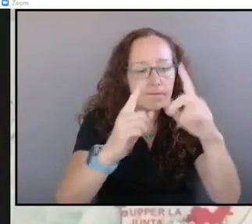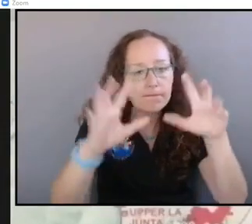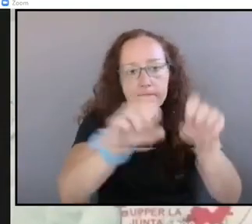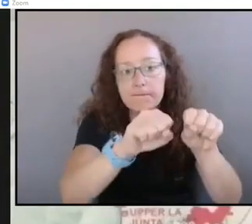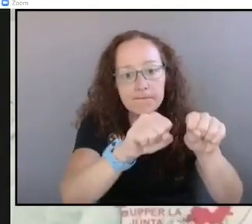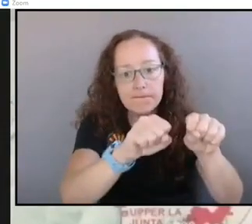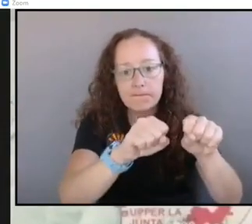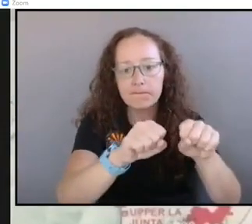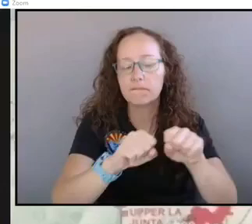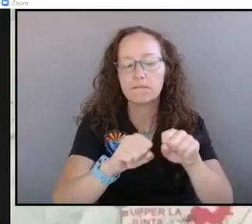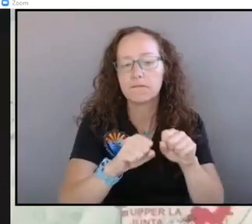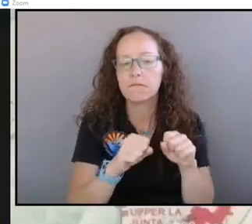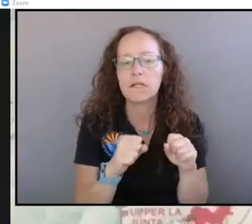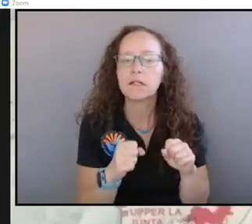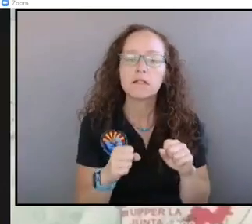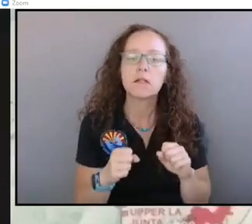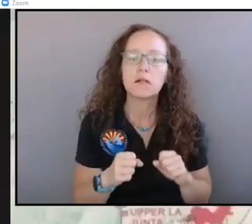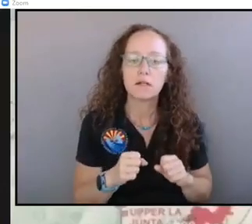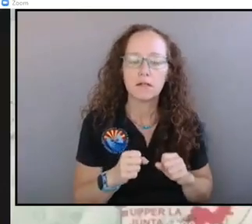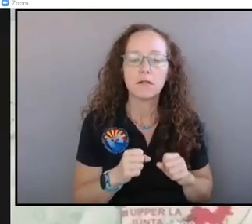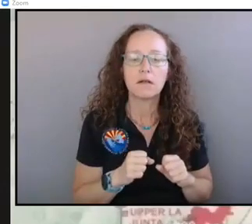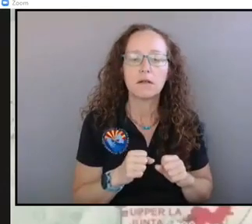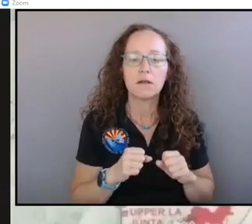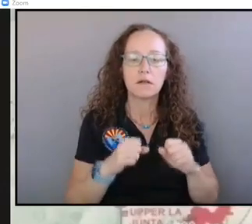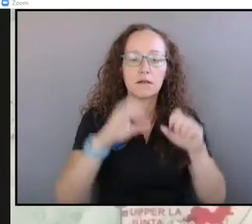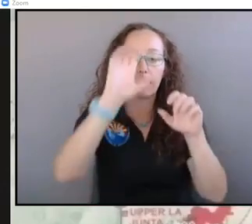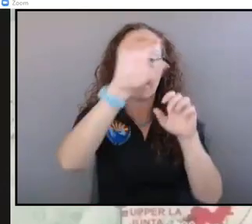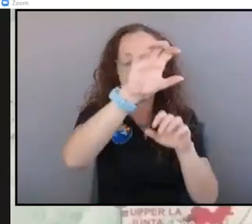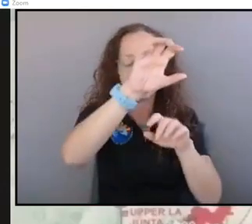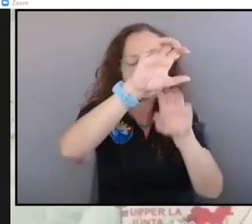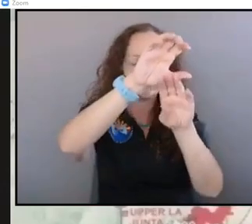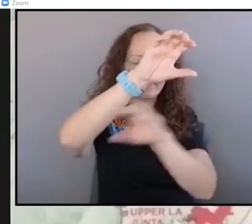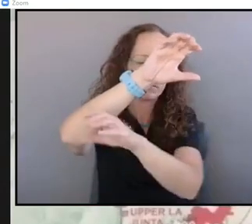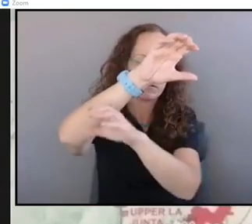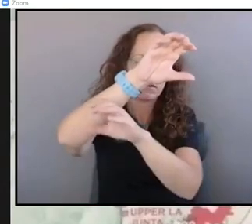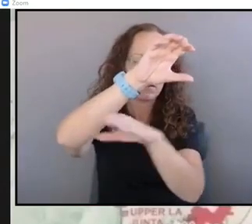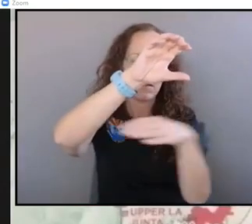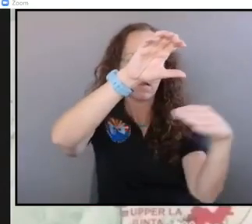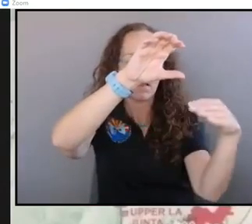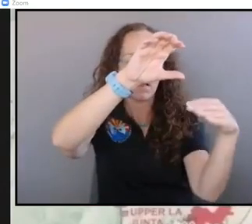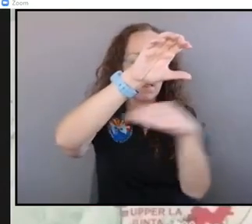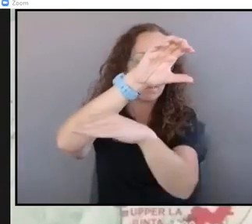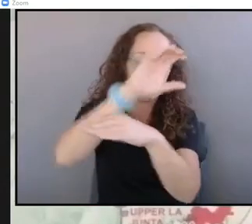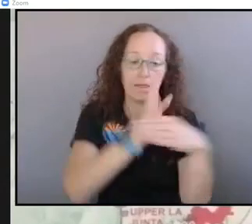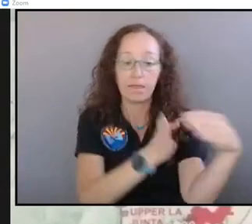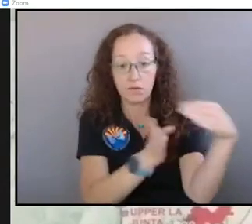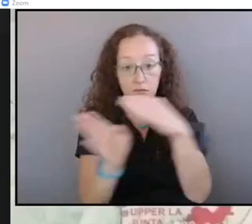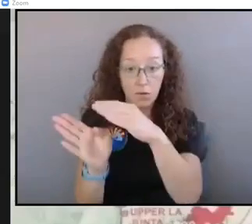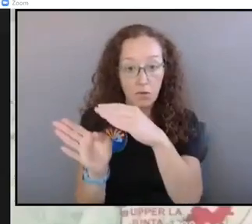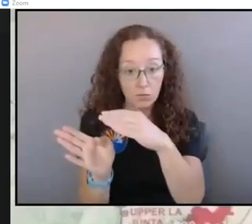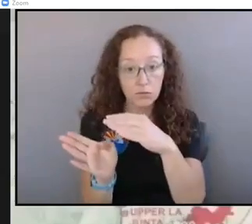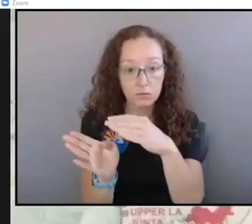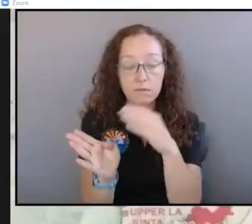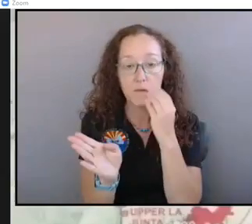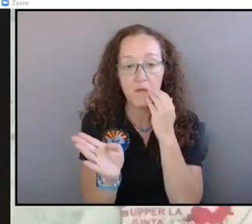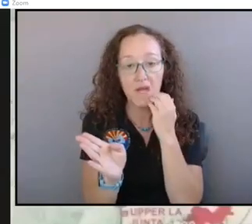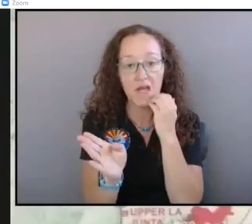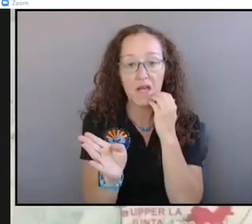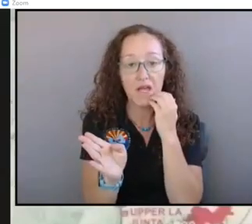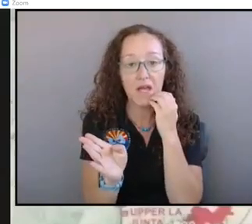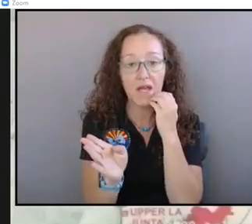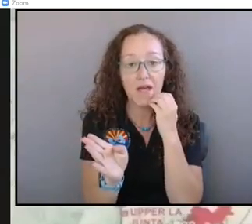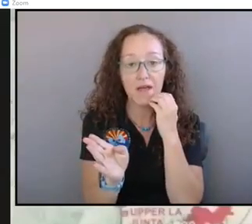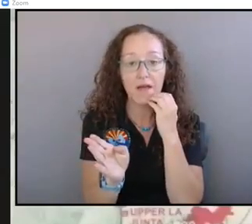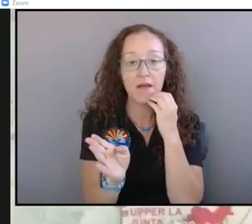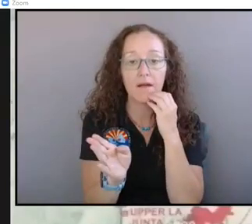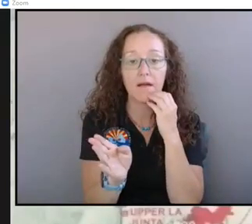is a road that's below it, and the crews were able to put a line on both sides of the 20-acre slop